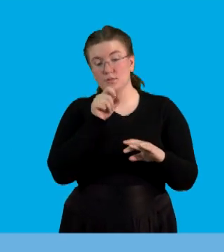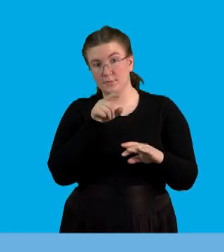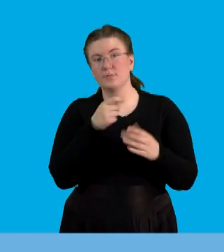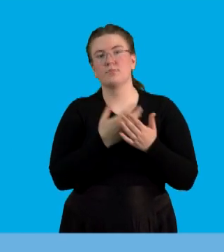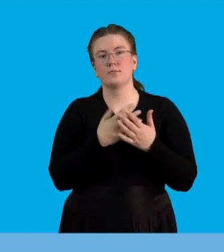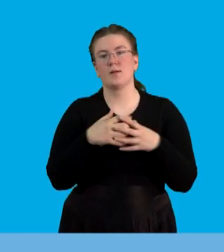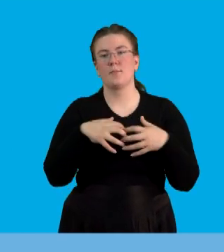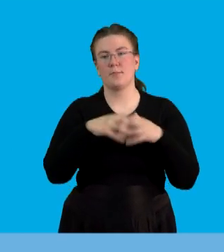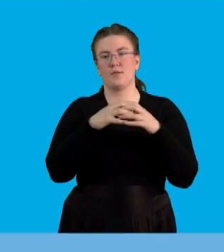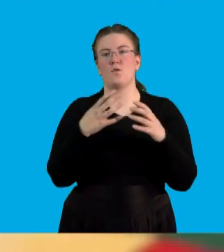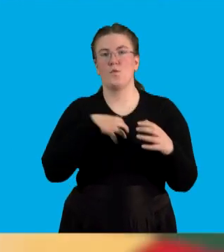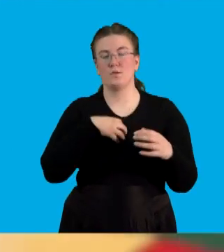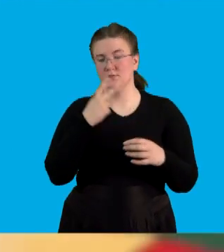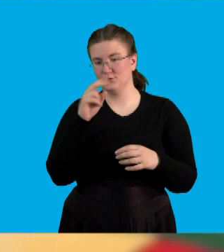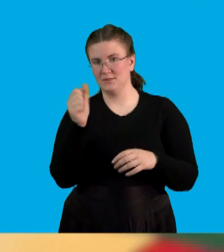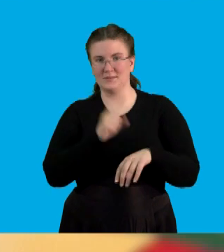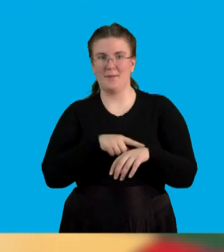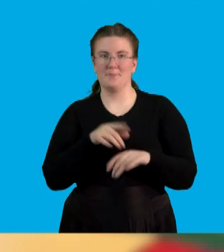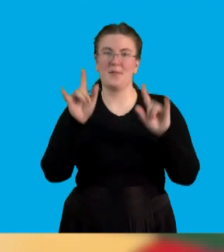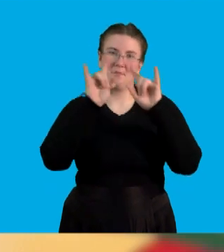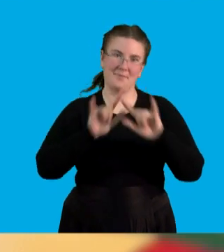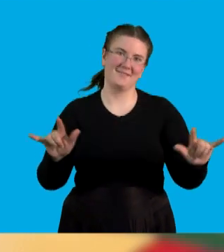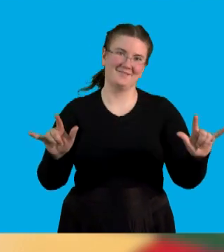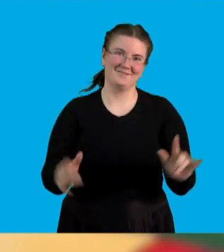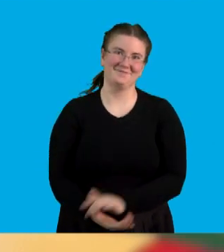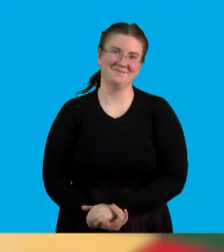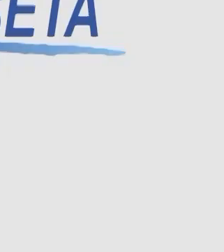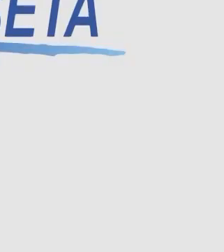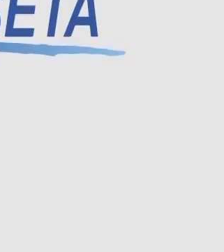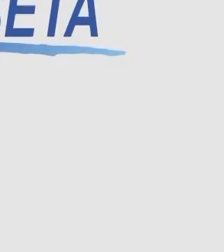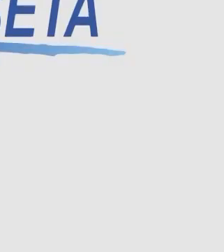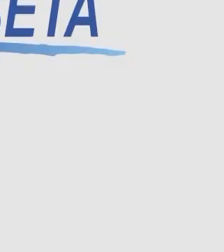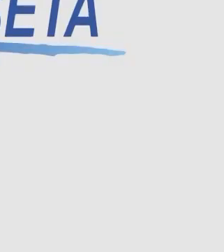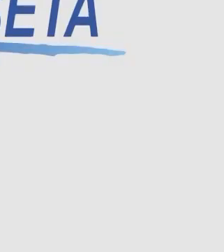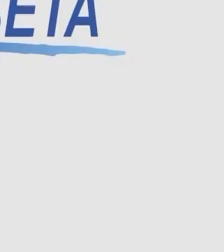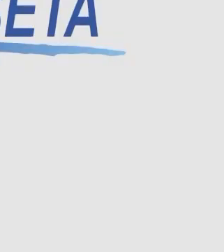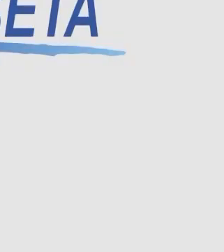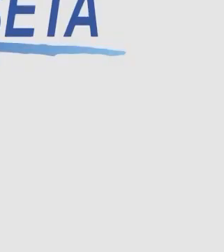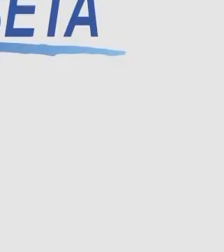build your own electrical circuit, and I will see you next time. Bye.